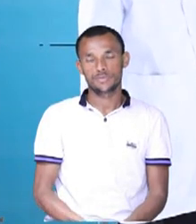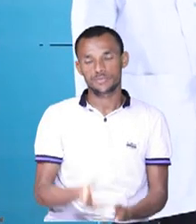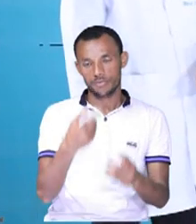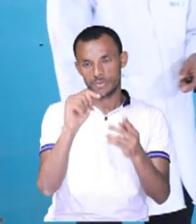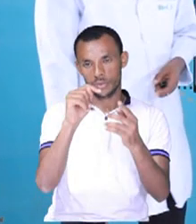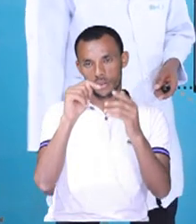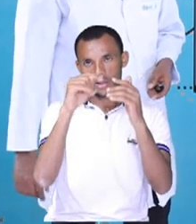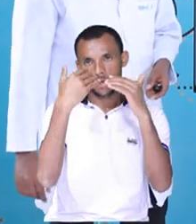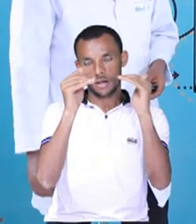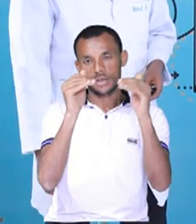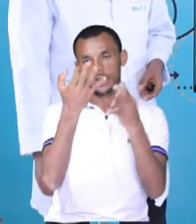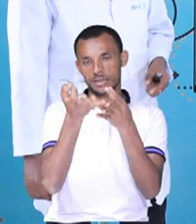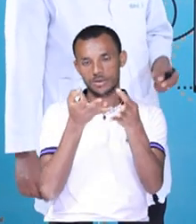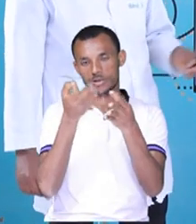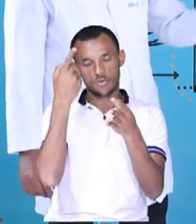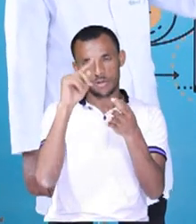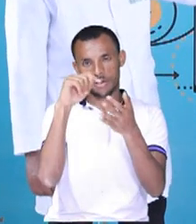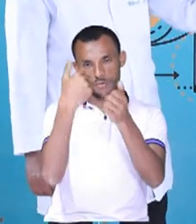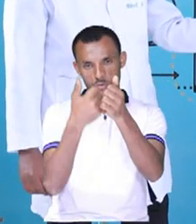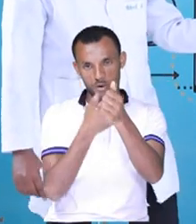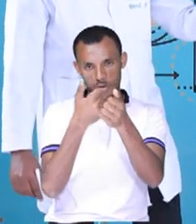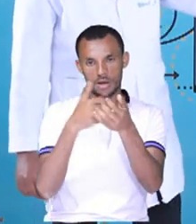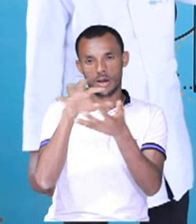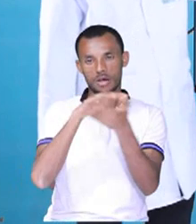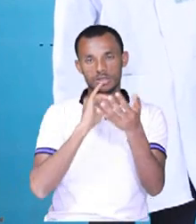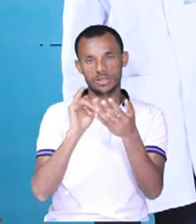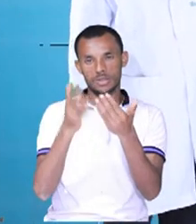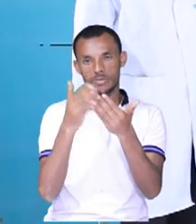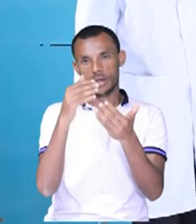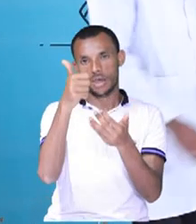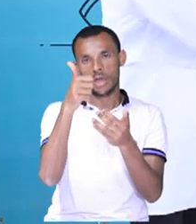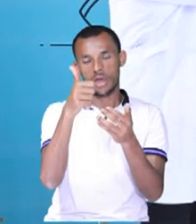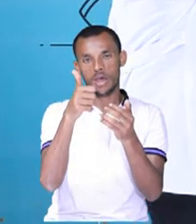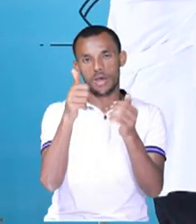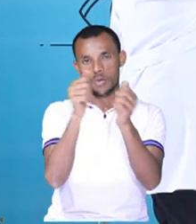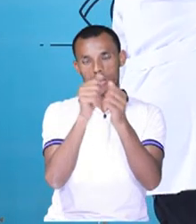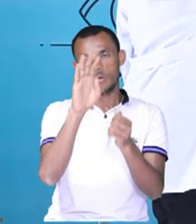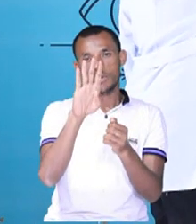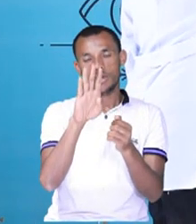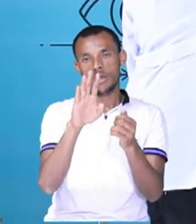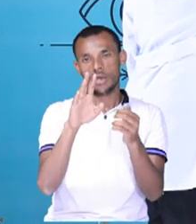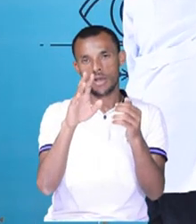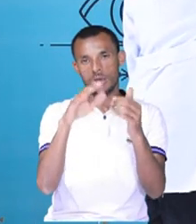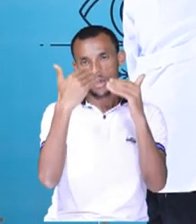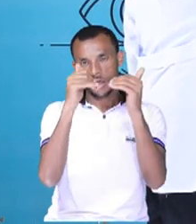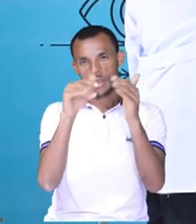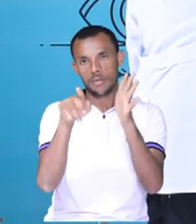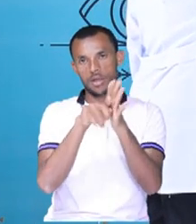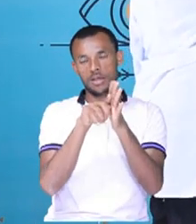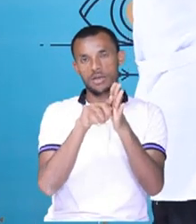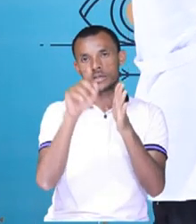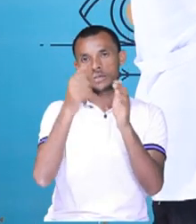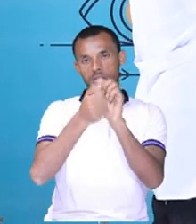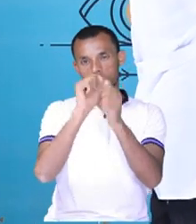The rate expressions for the following reaction is, look, simply A with B, rate minus changing concentration of